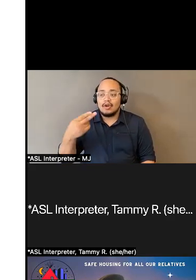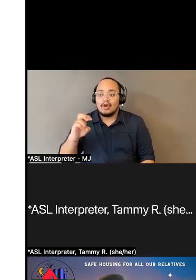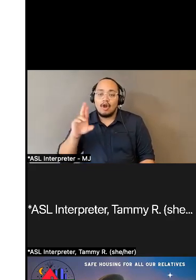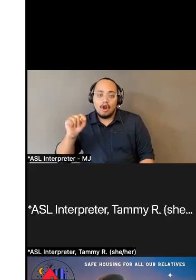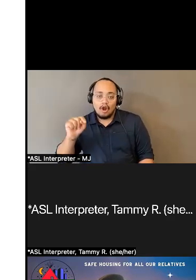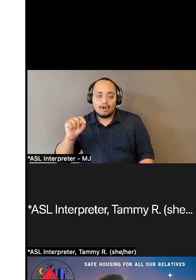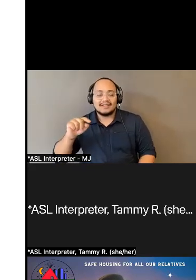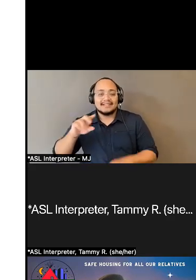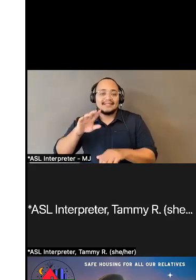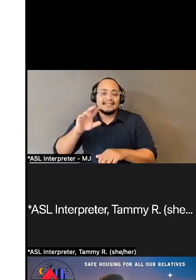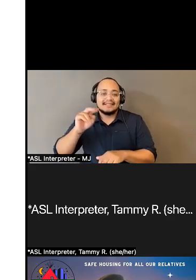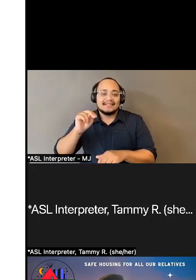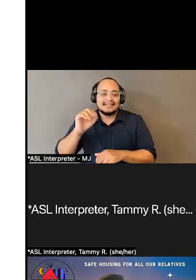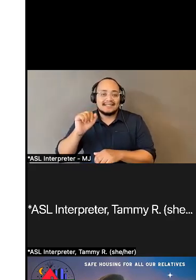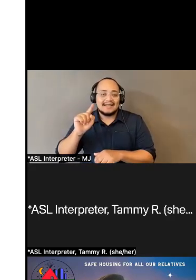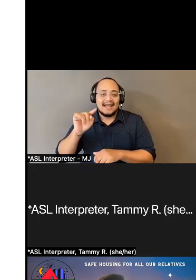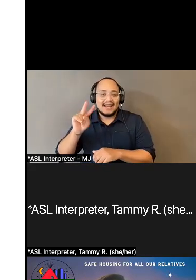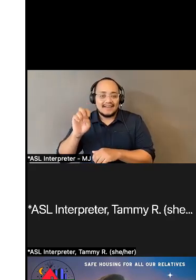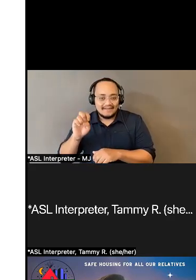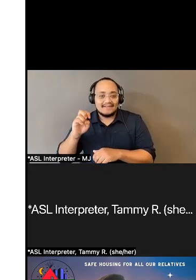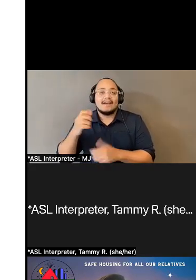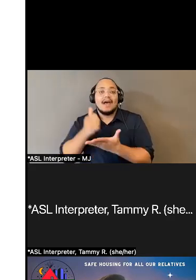new members into that space.